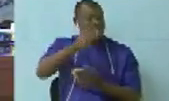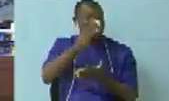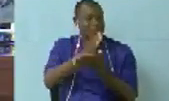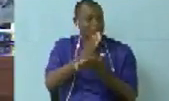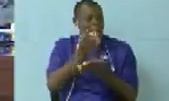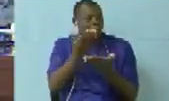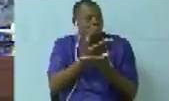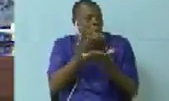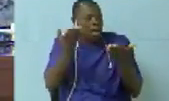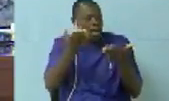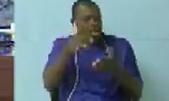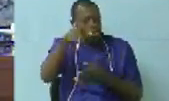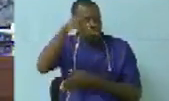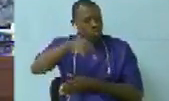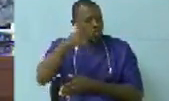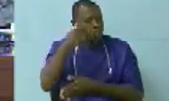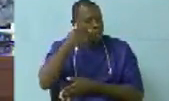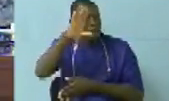this hearing today.